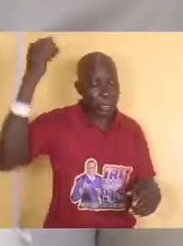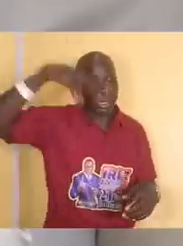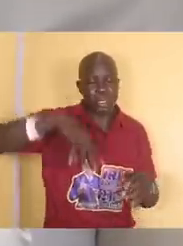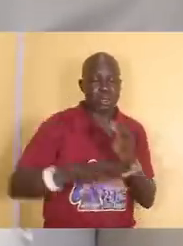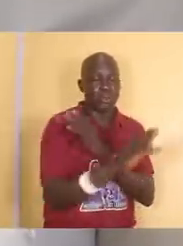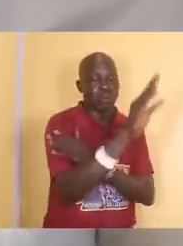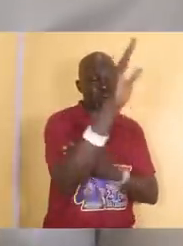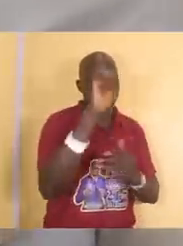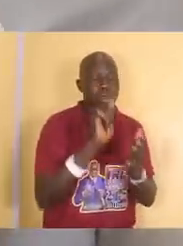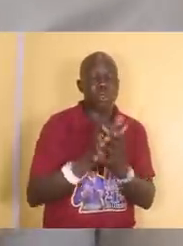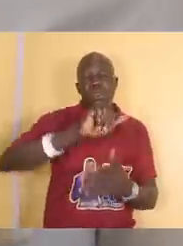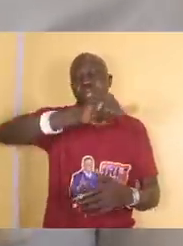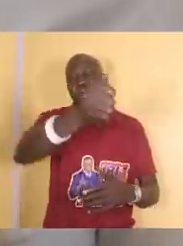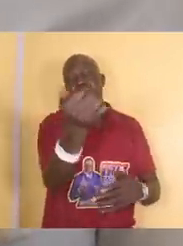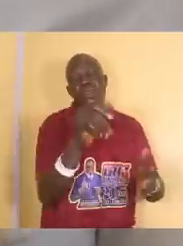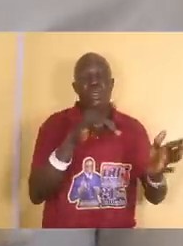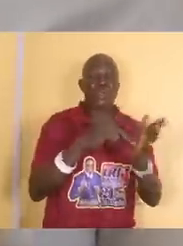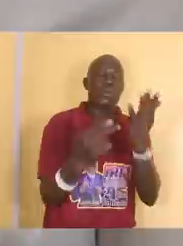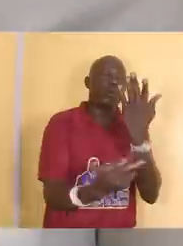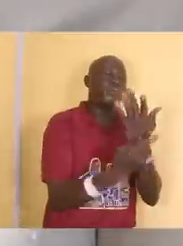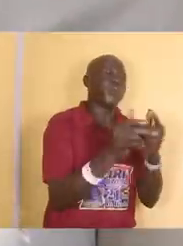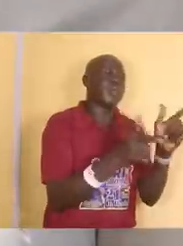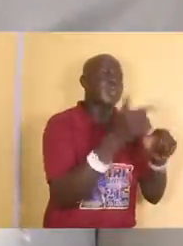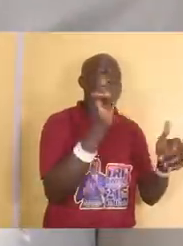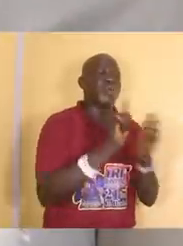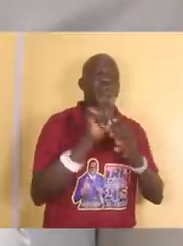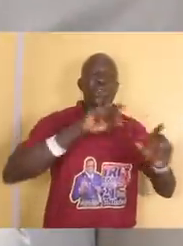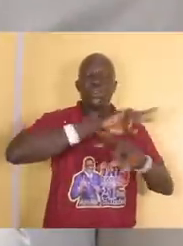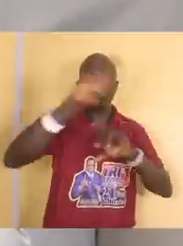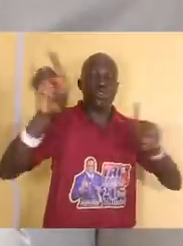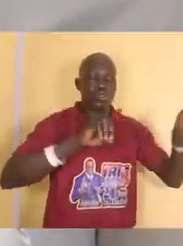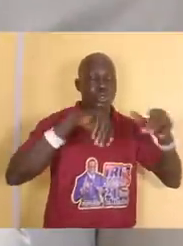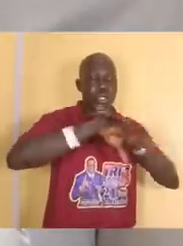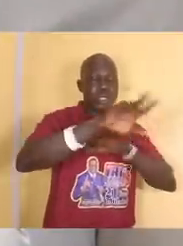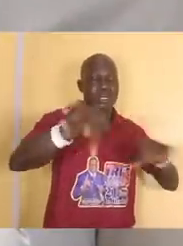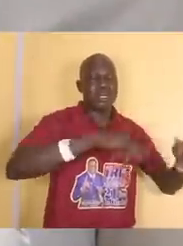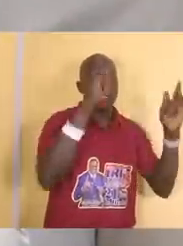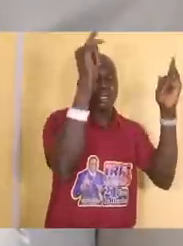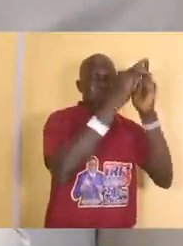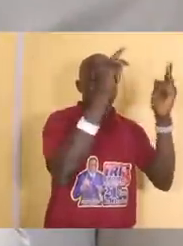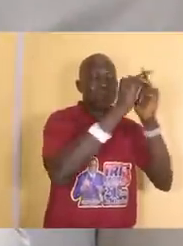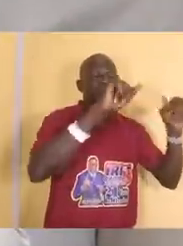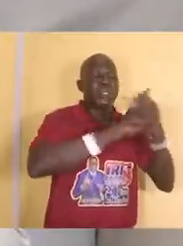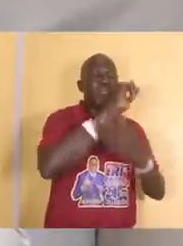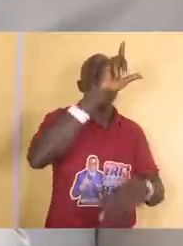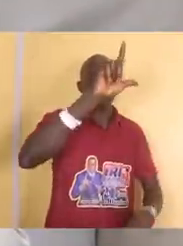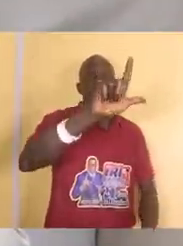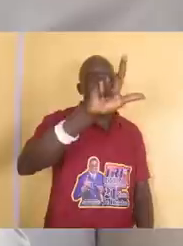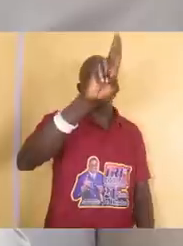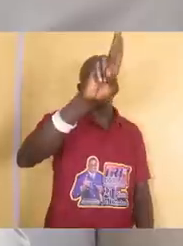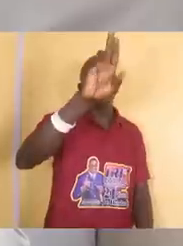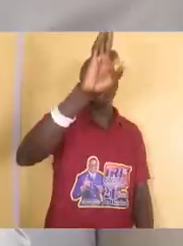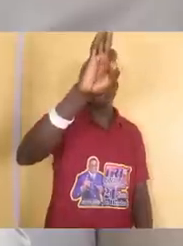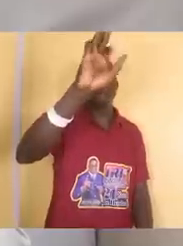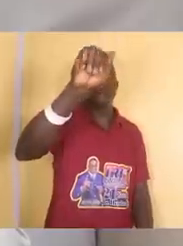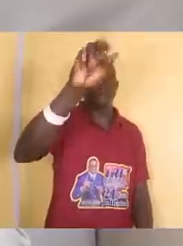By the grace of God, that great program that we do have at our camp, as before,